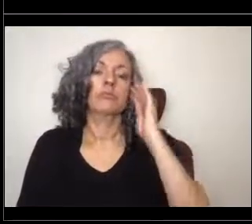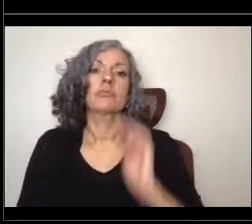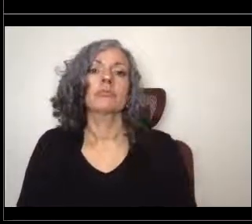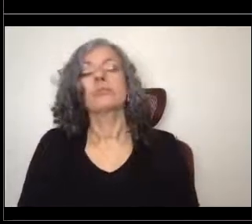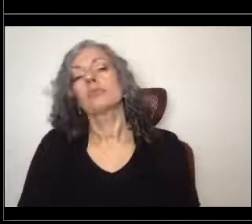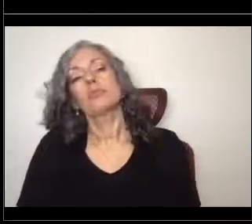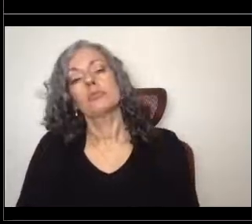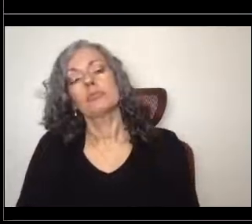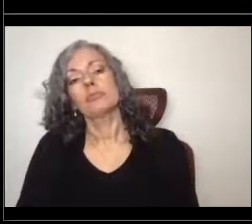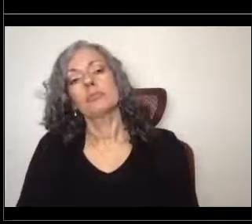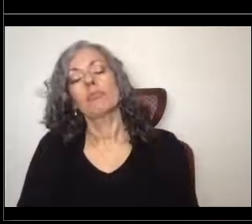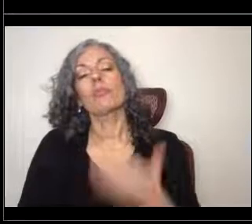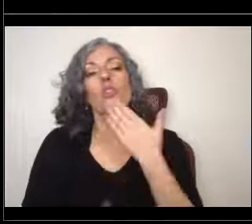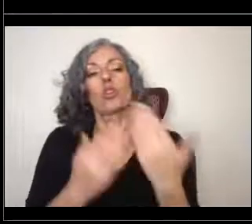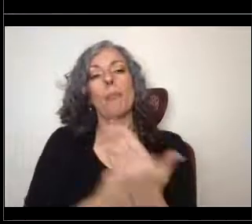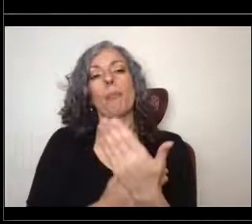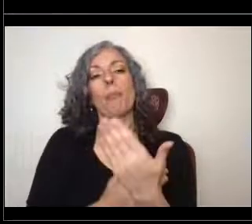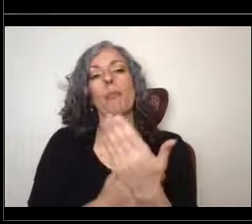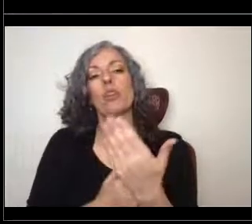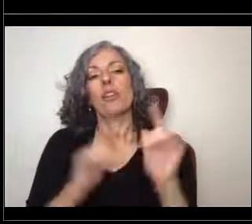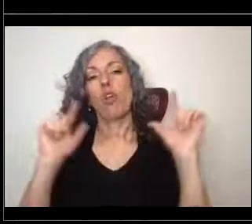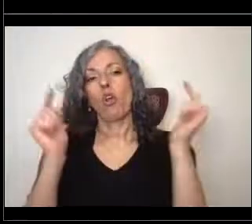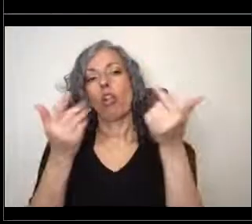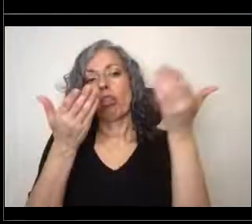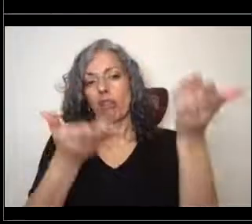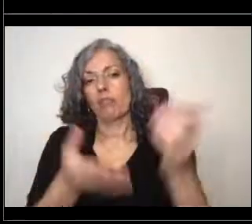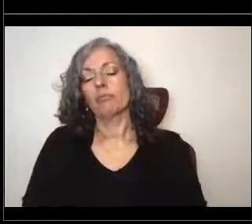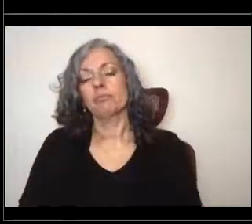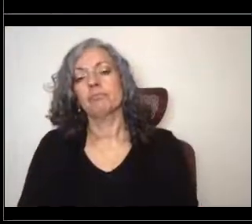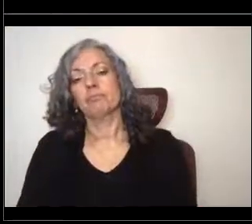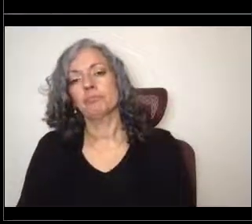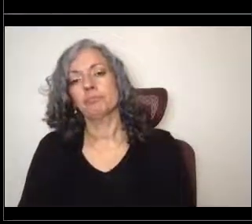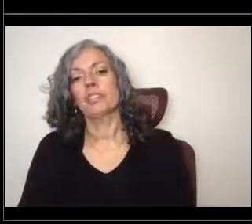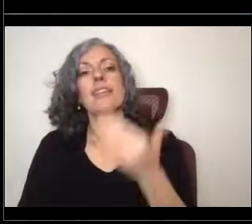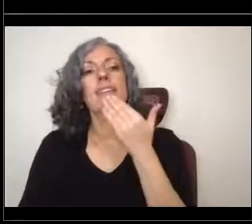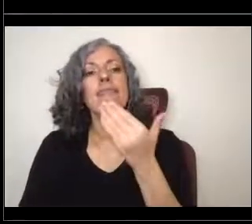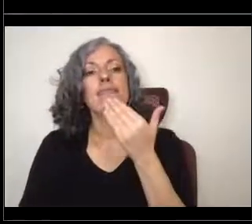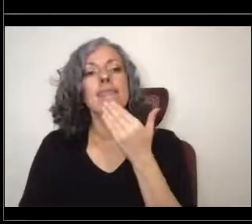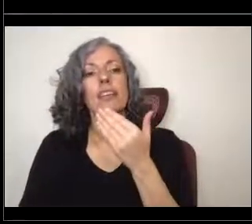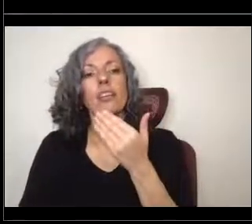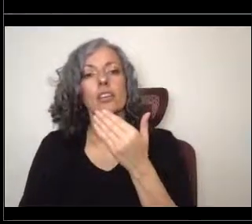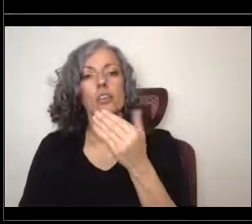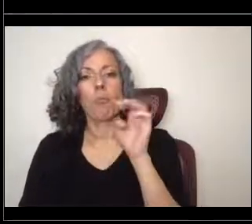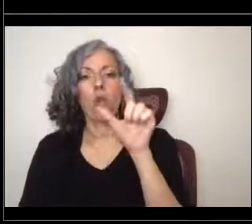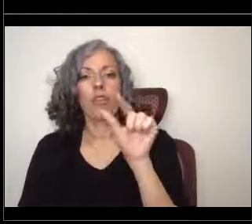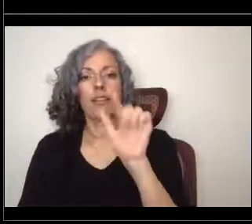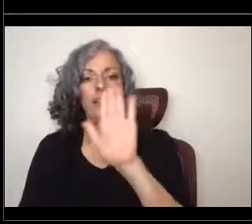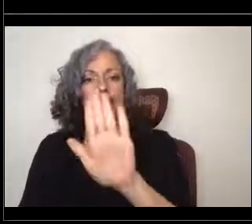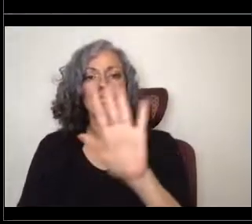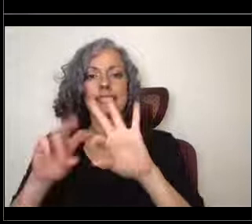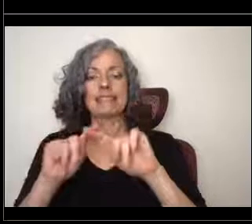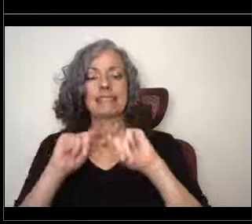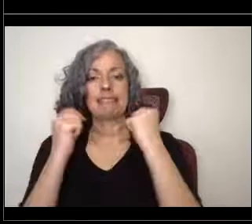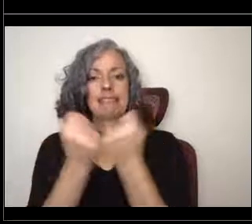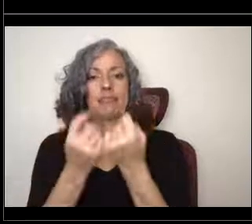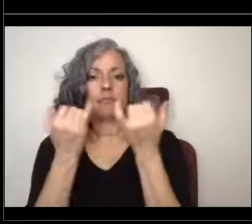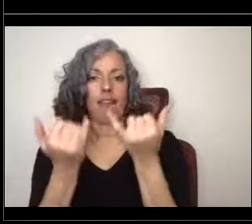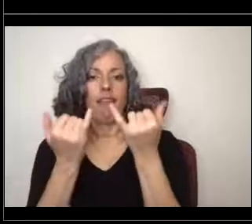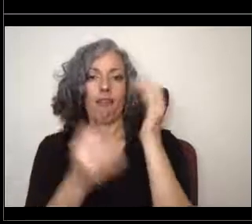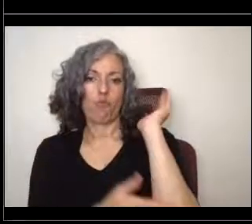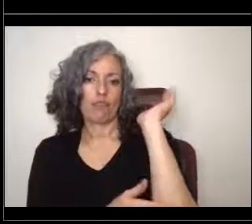Good morning, Madam Chair and Commissioners. I'd like to thank Marlon and his team for the presentation today and the prior presentation to the